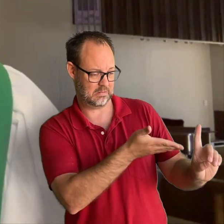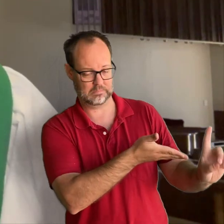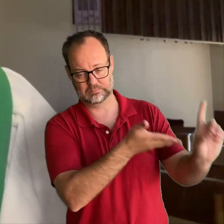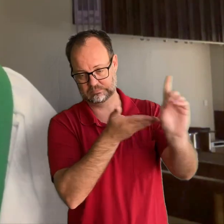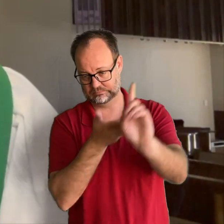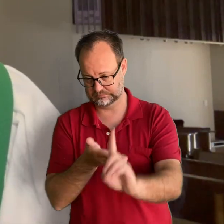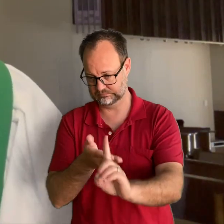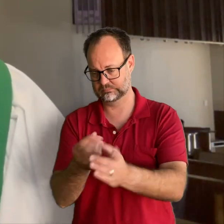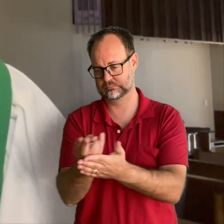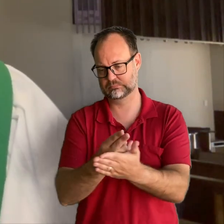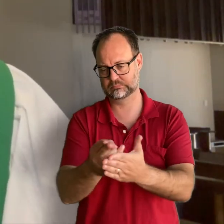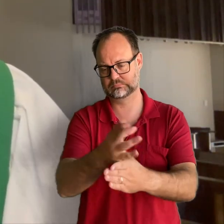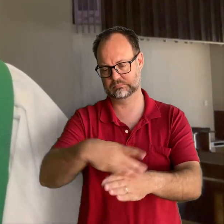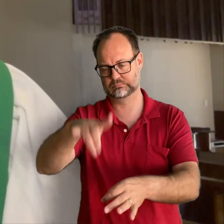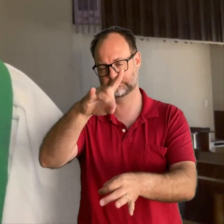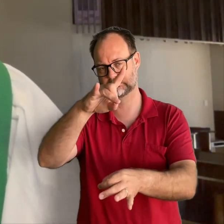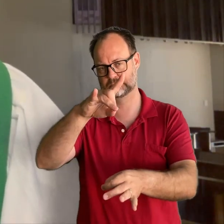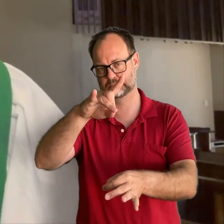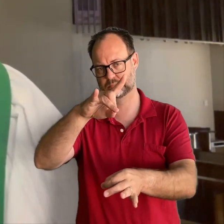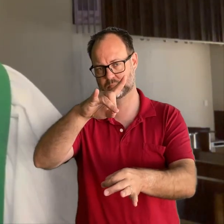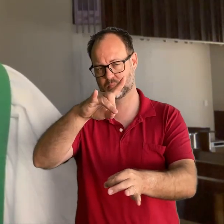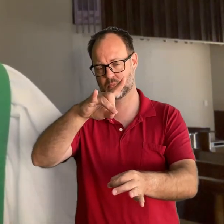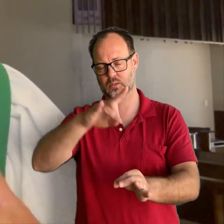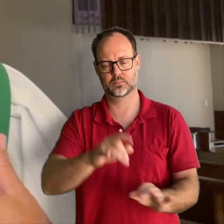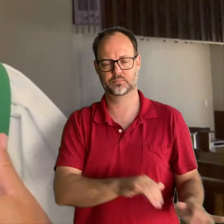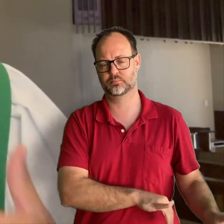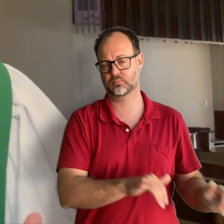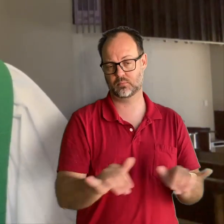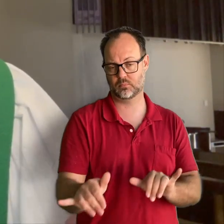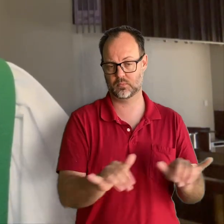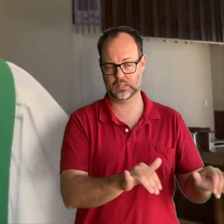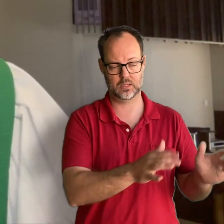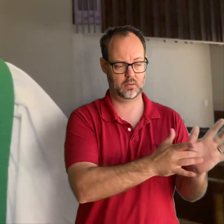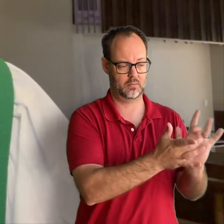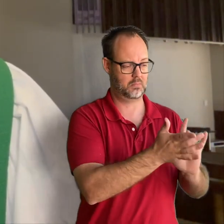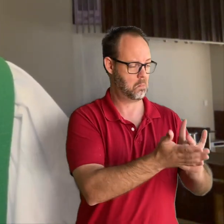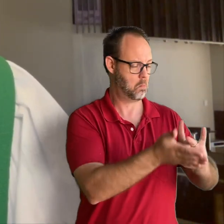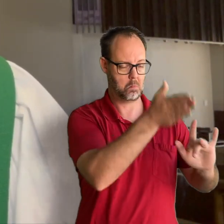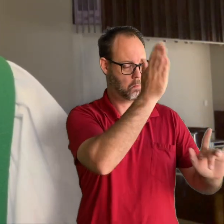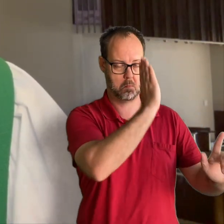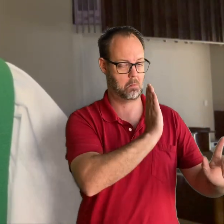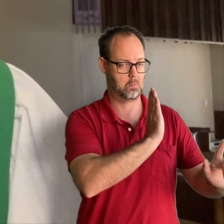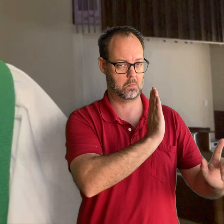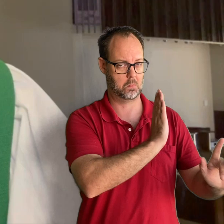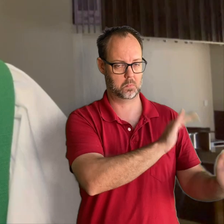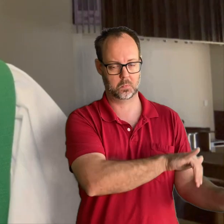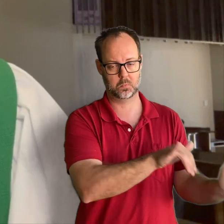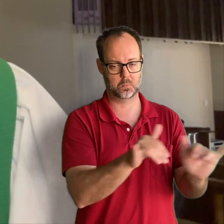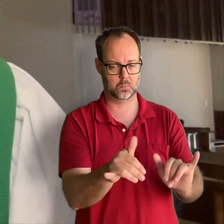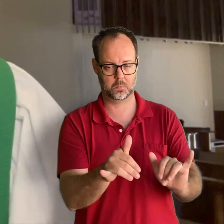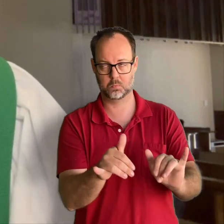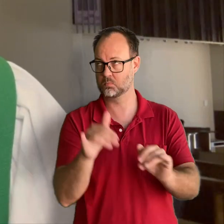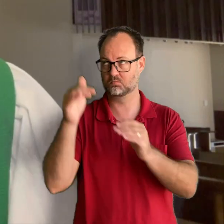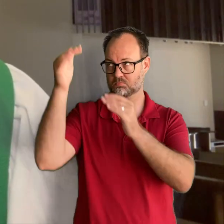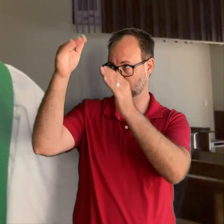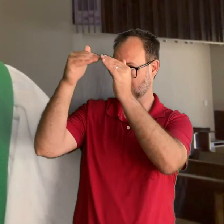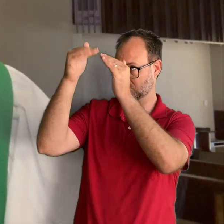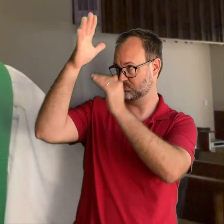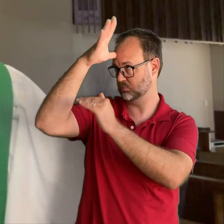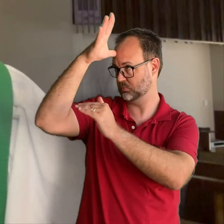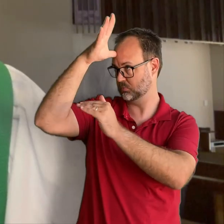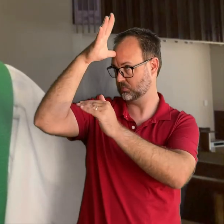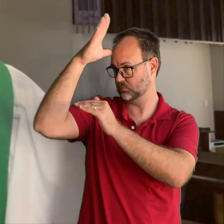now saying about the Holy Spirit. They were, just as they claimed that Jesus was not God, nor equal to the